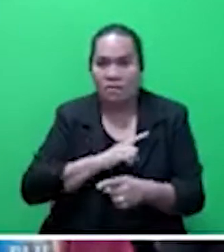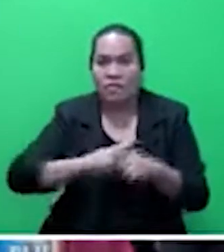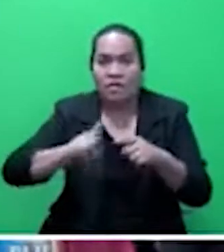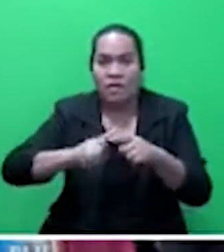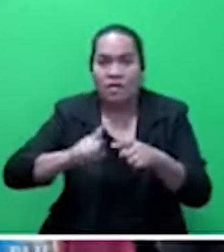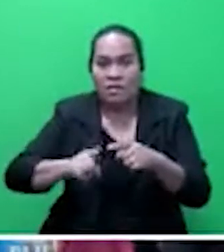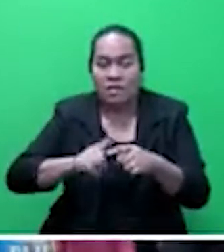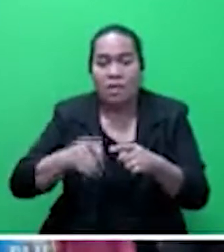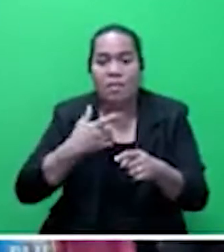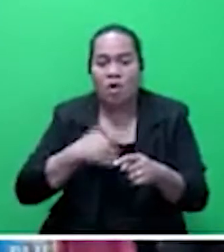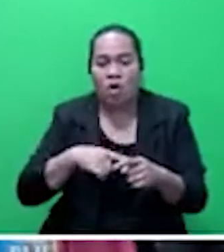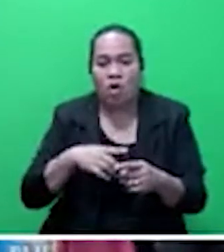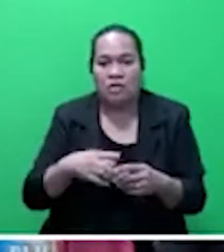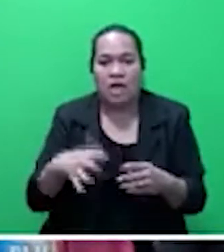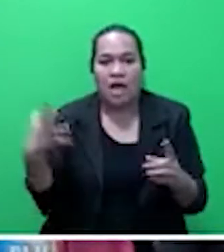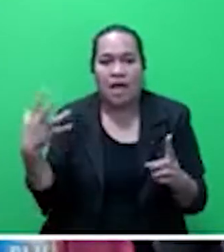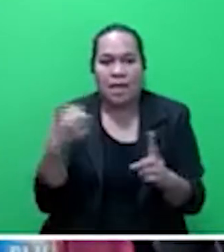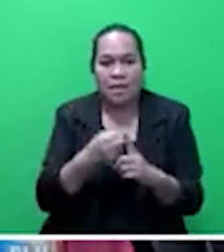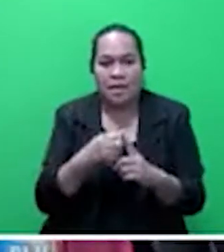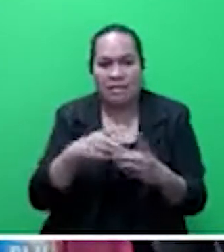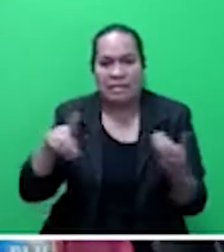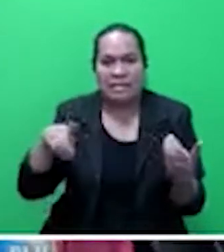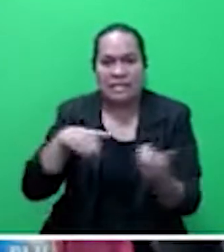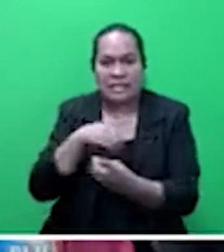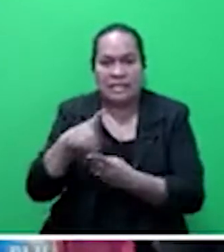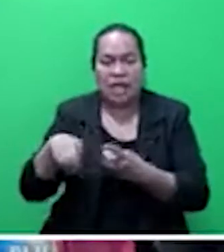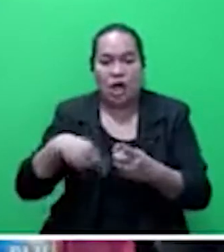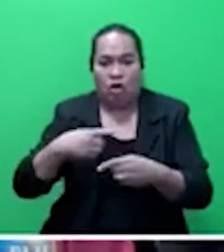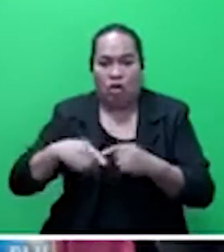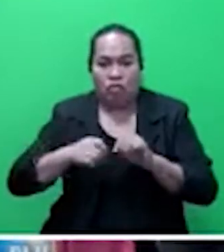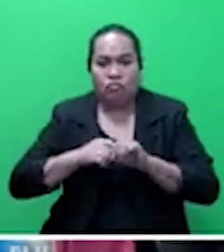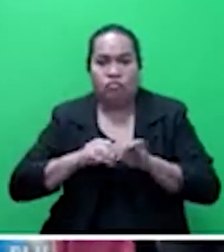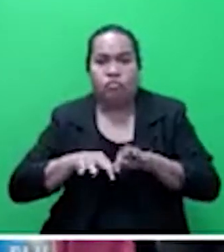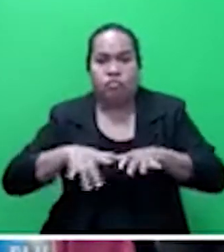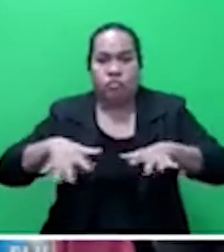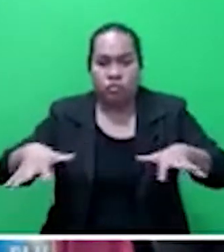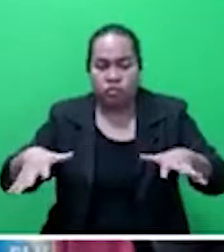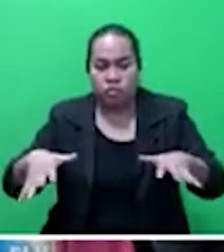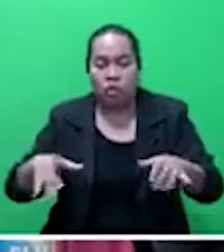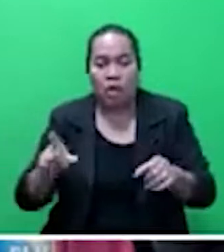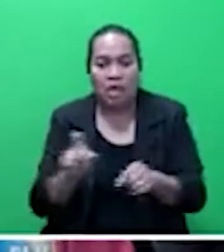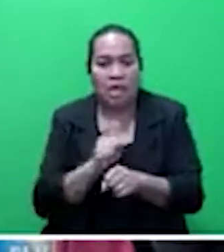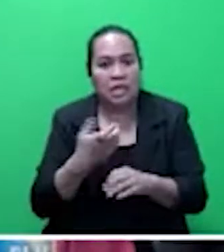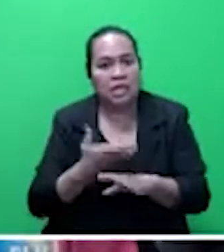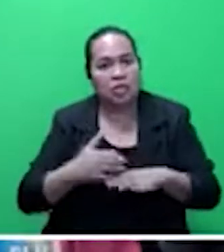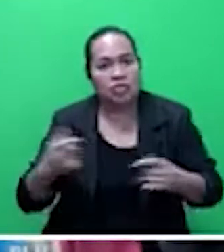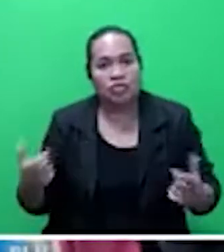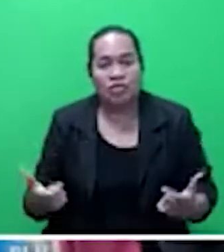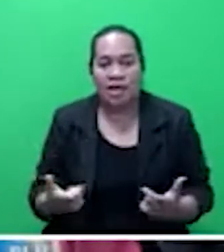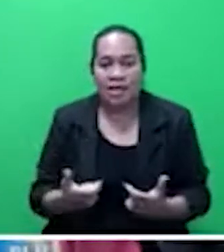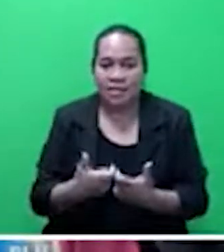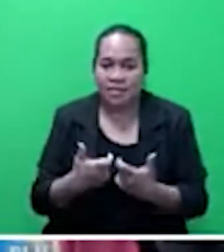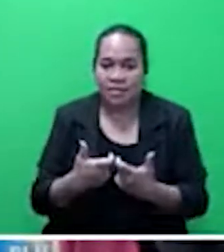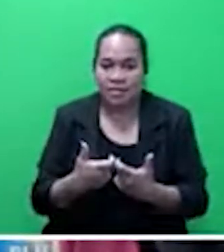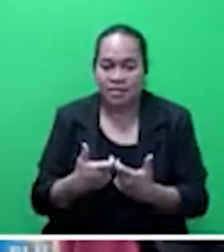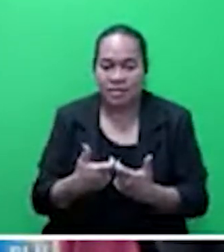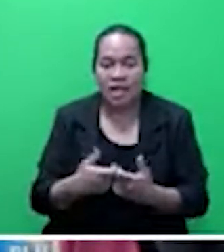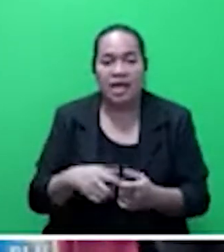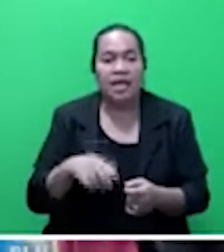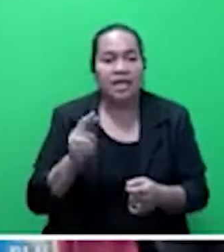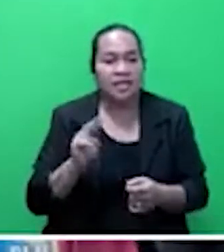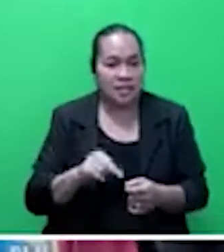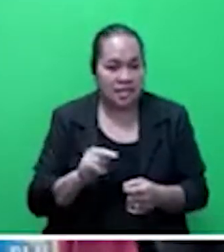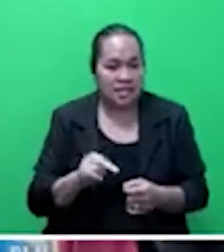the impact of disasters are cascading across all sectors, creating new challenges which needs to be